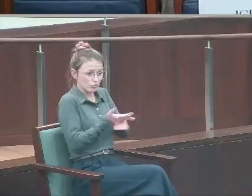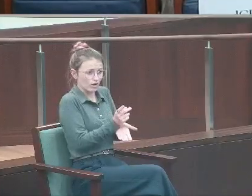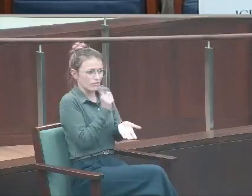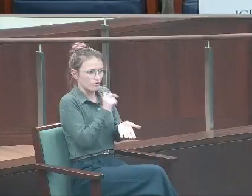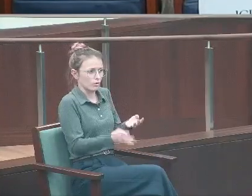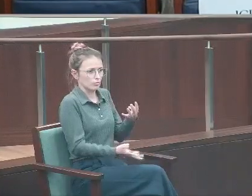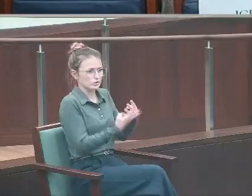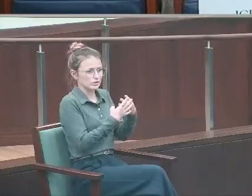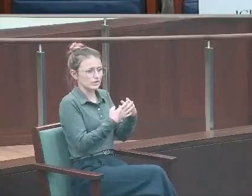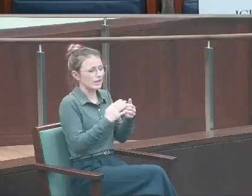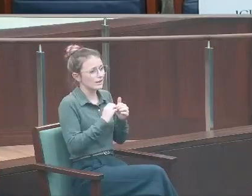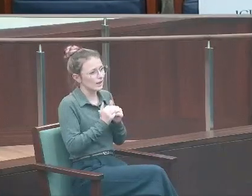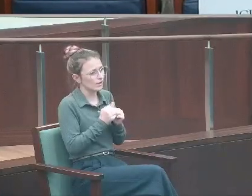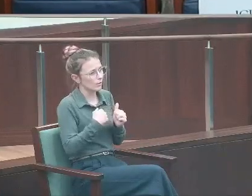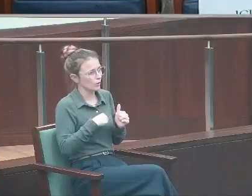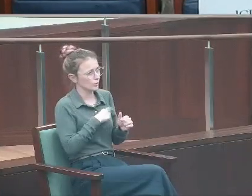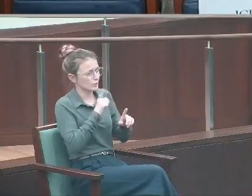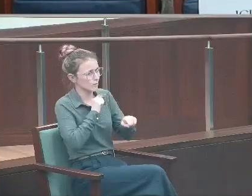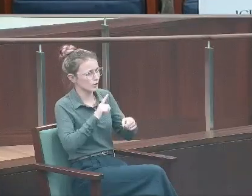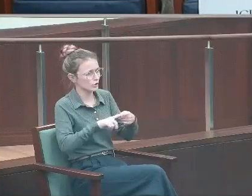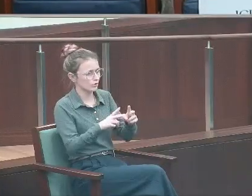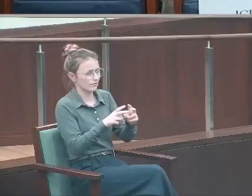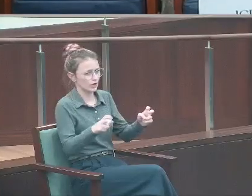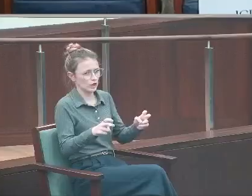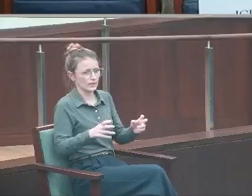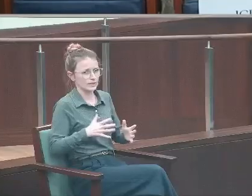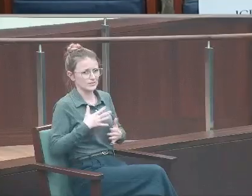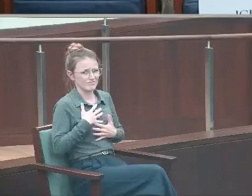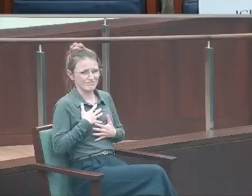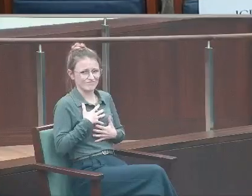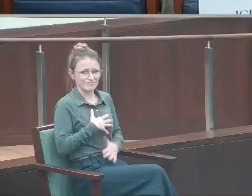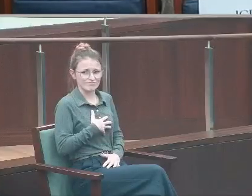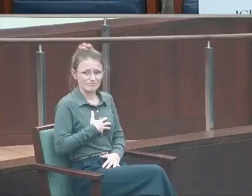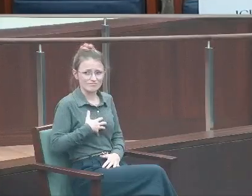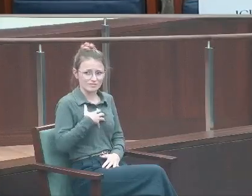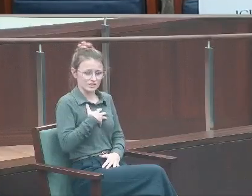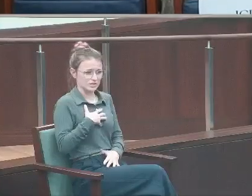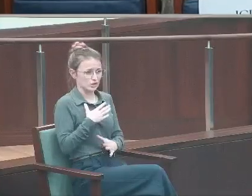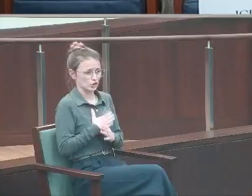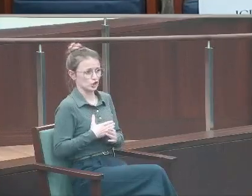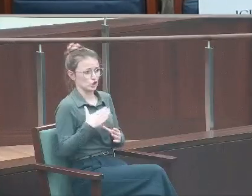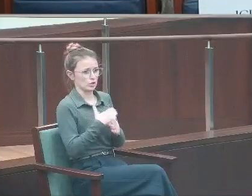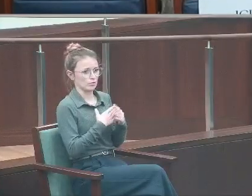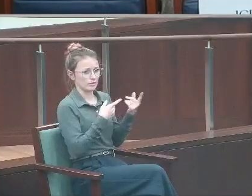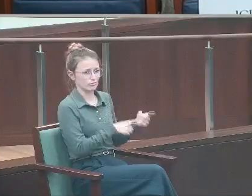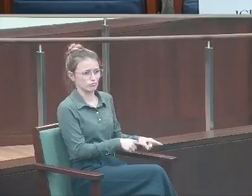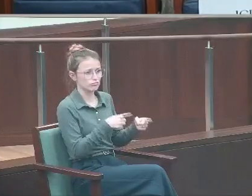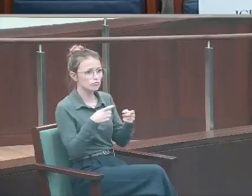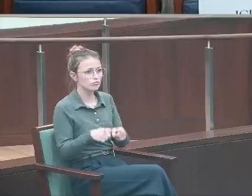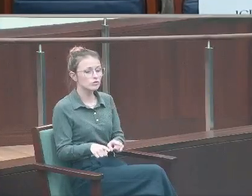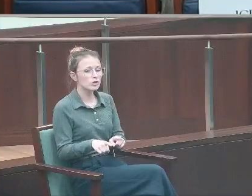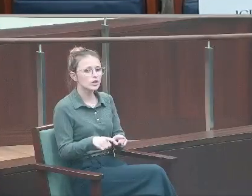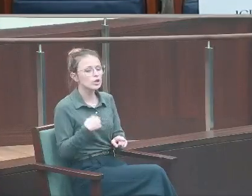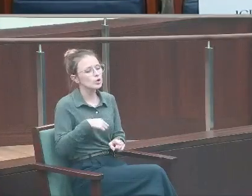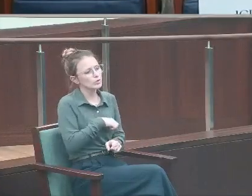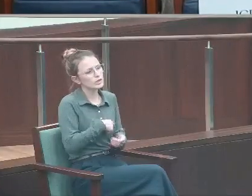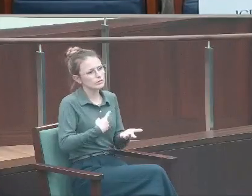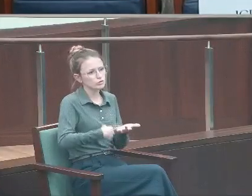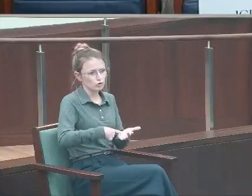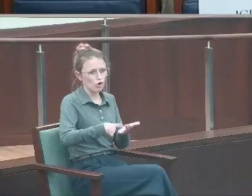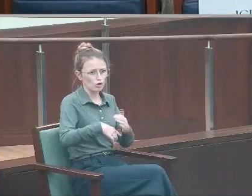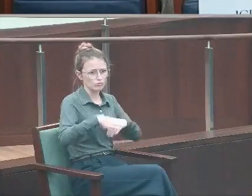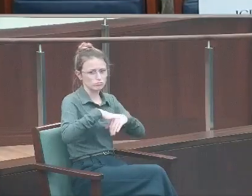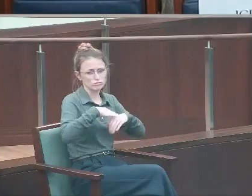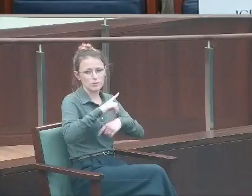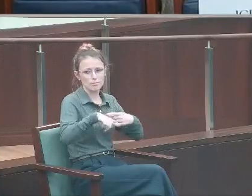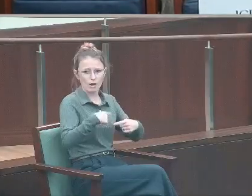responding to these very disturbing events? And I think you've talked a bit about why it has broader implications